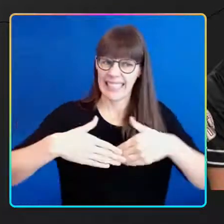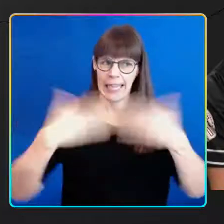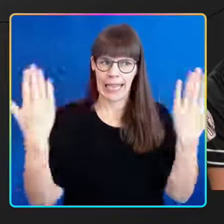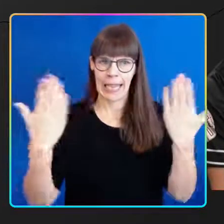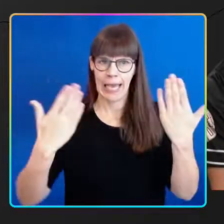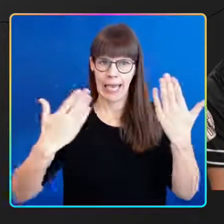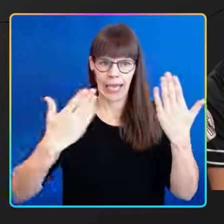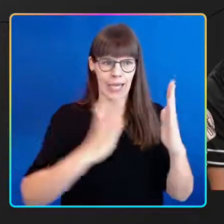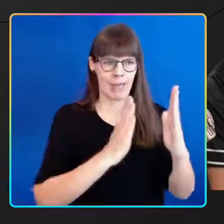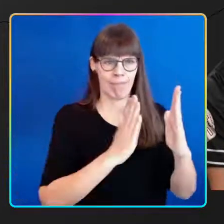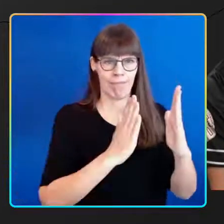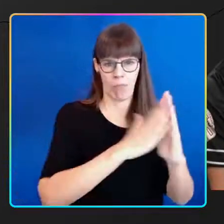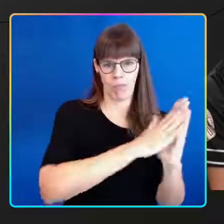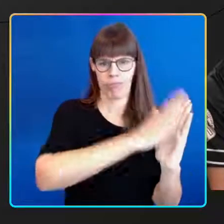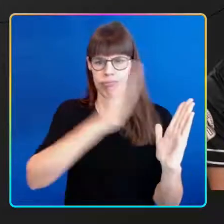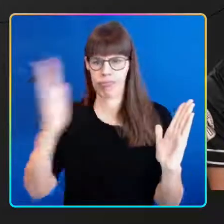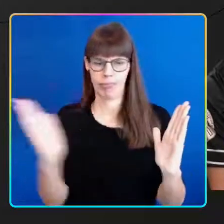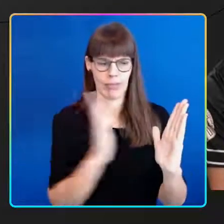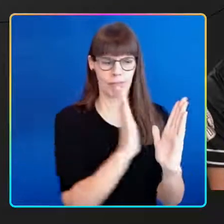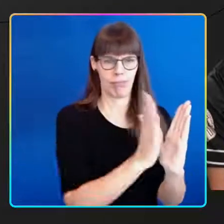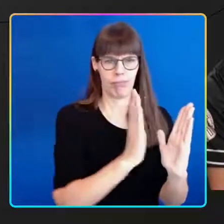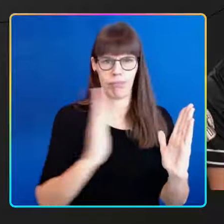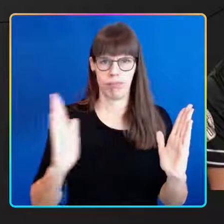of tasks you have to do in your role?